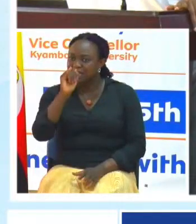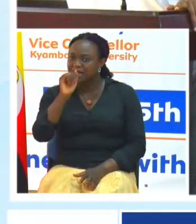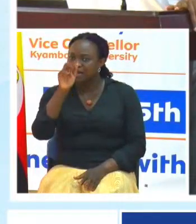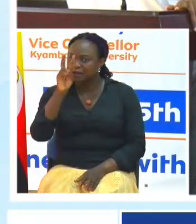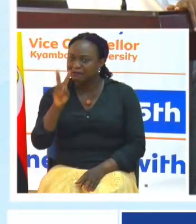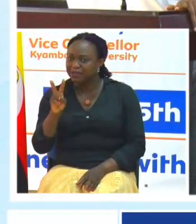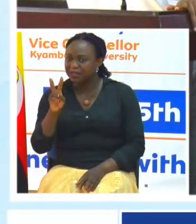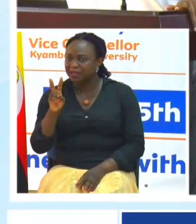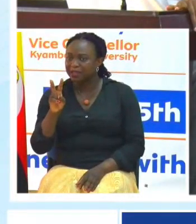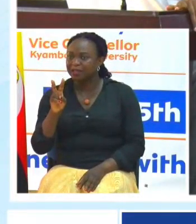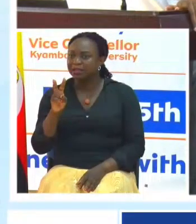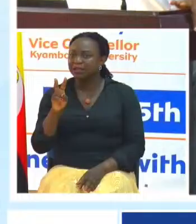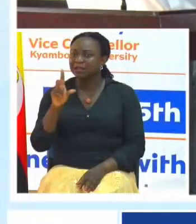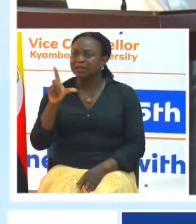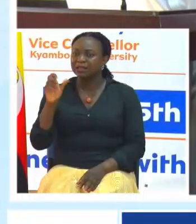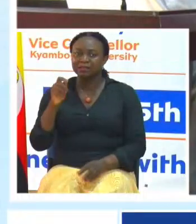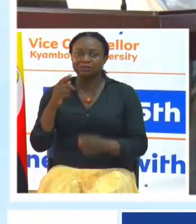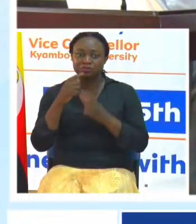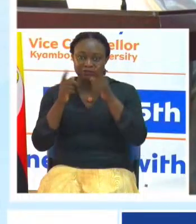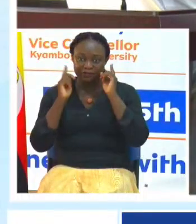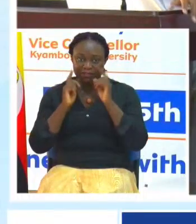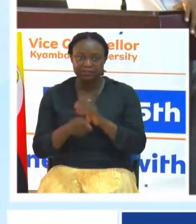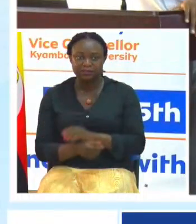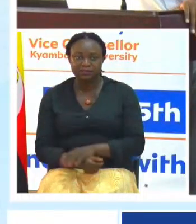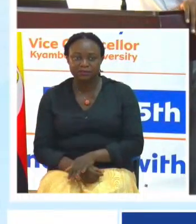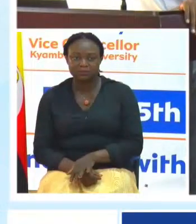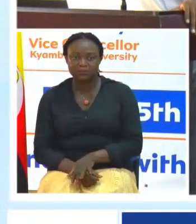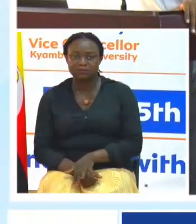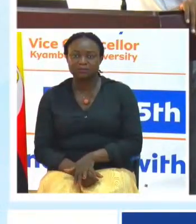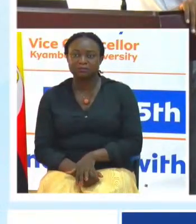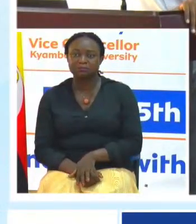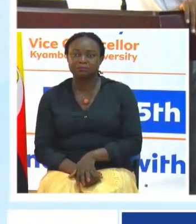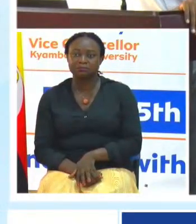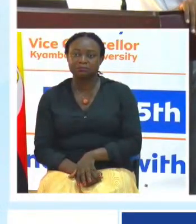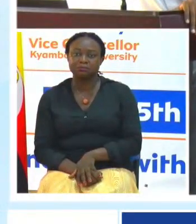Ivy League universities. Yes?